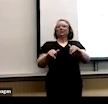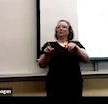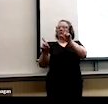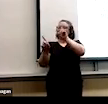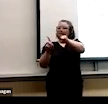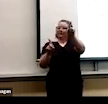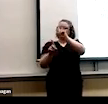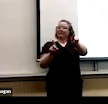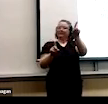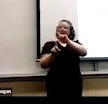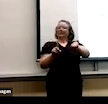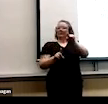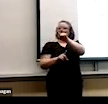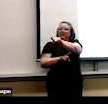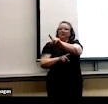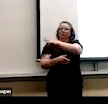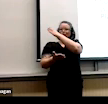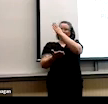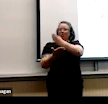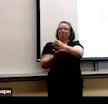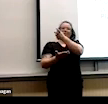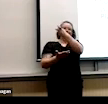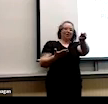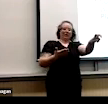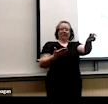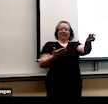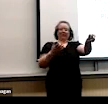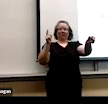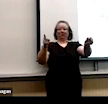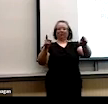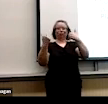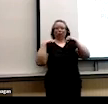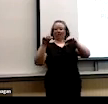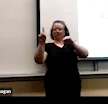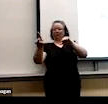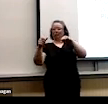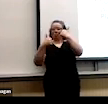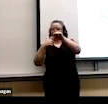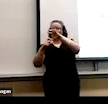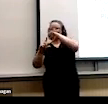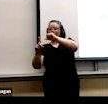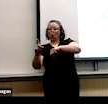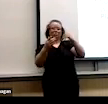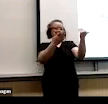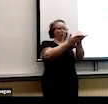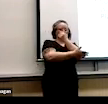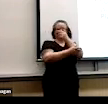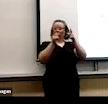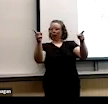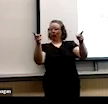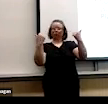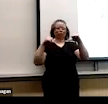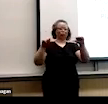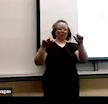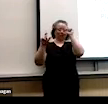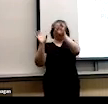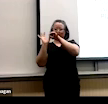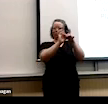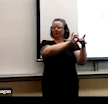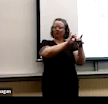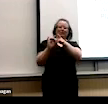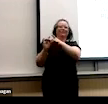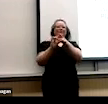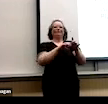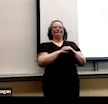There's a lot of different things to try to coordinate. This becomes a full-time job for families. And the CSCN can provide some really, really